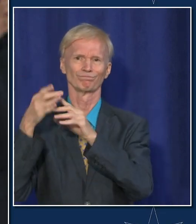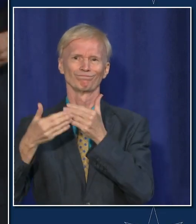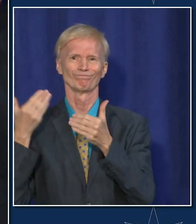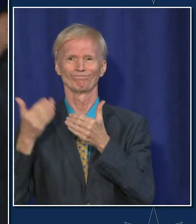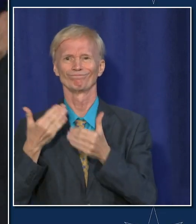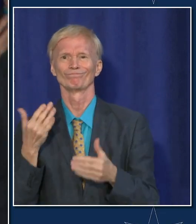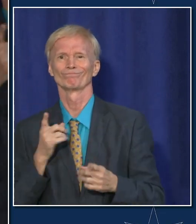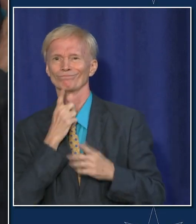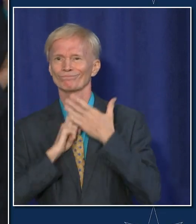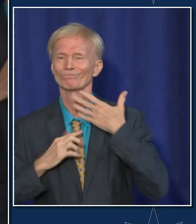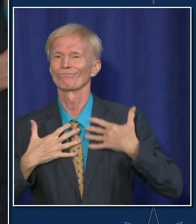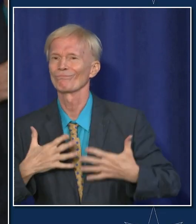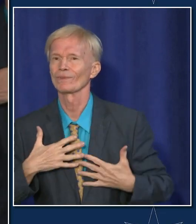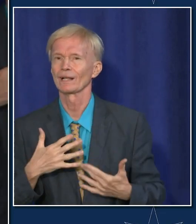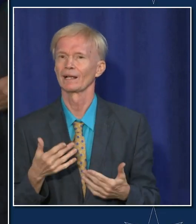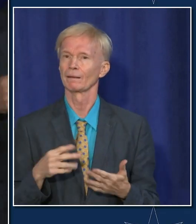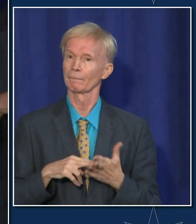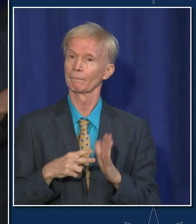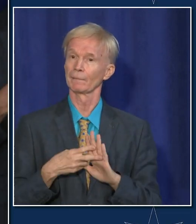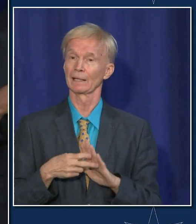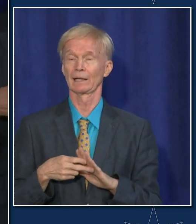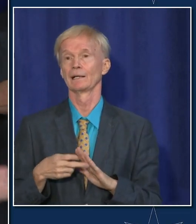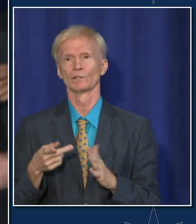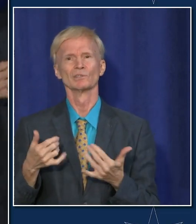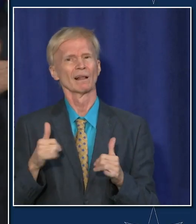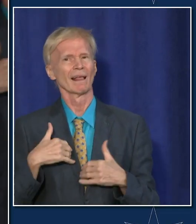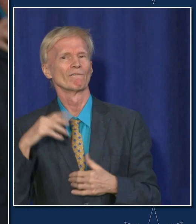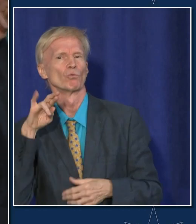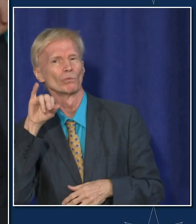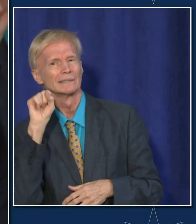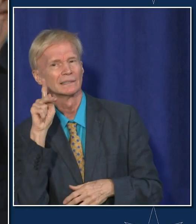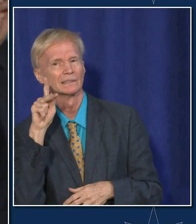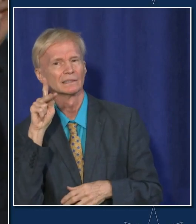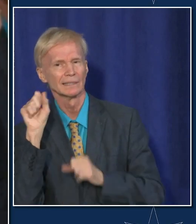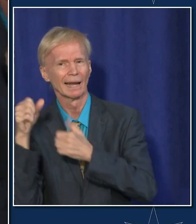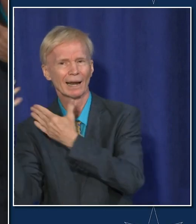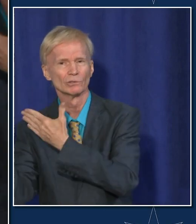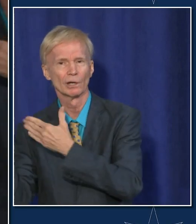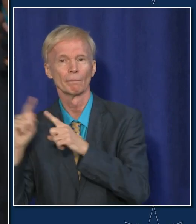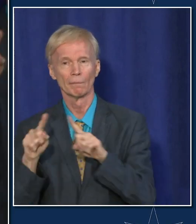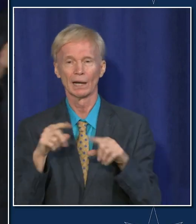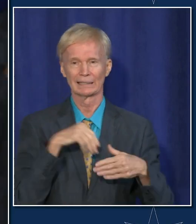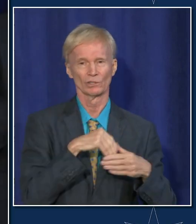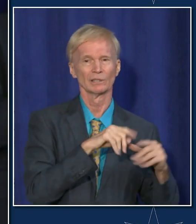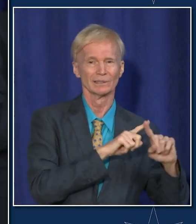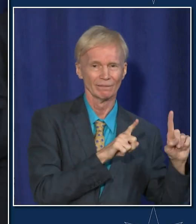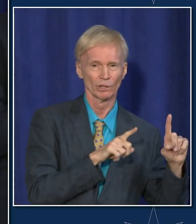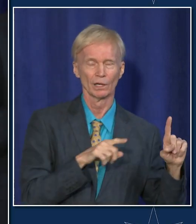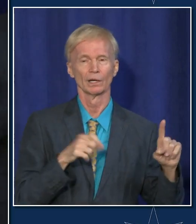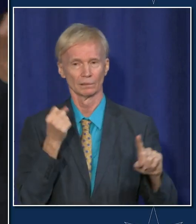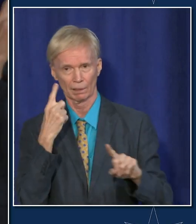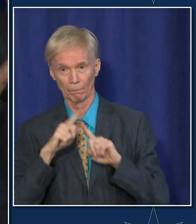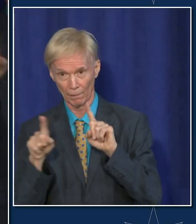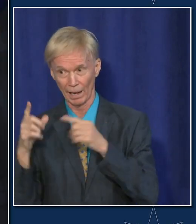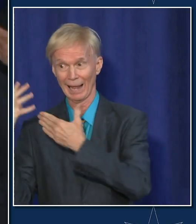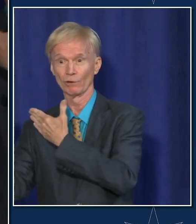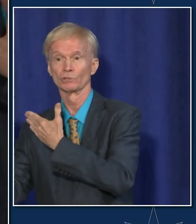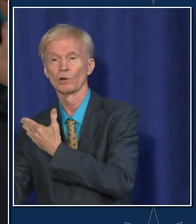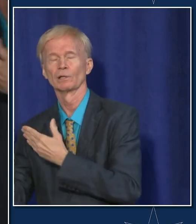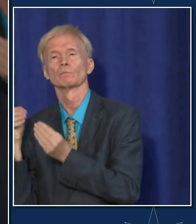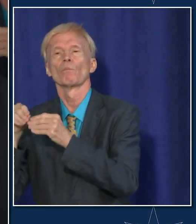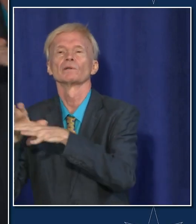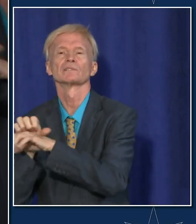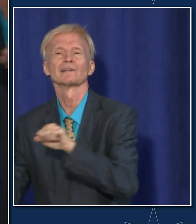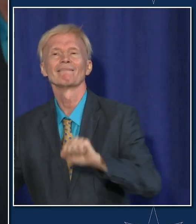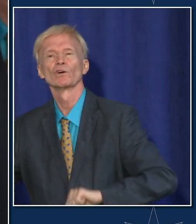more risk there outdoors. I don't want to imply there's absolutely no risk, but still the risk difference is so different that having something out of doors is definitely